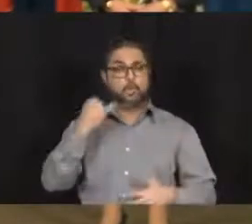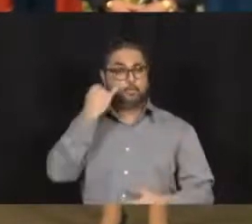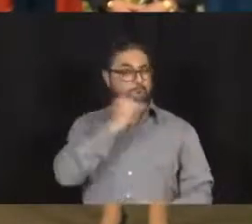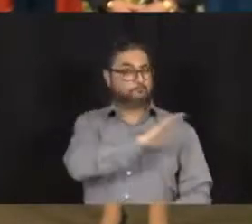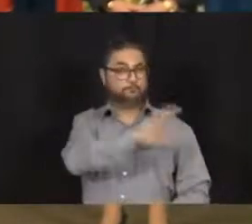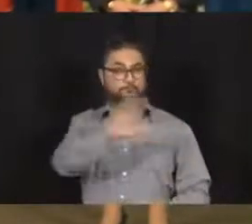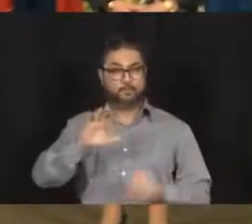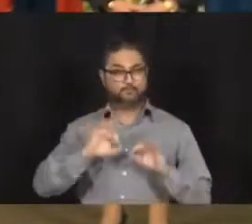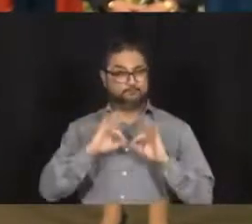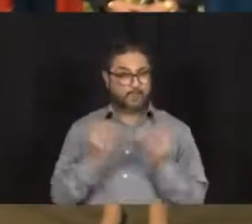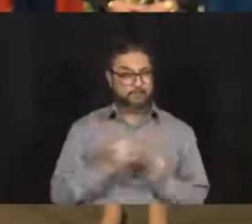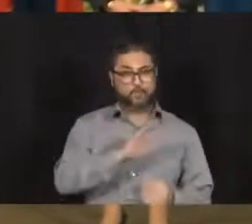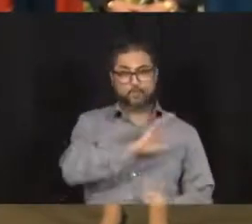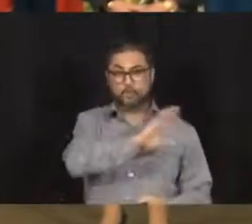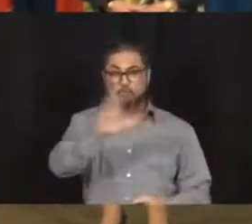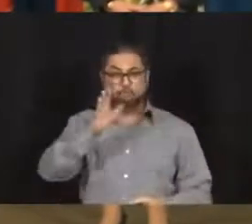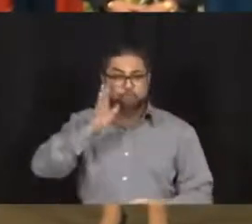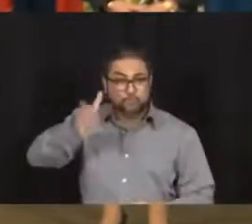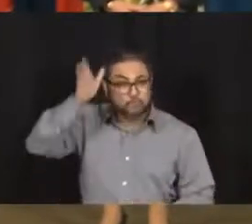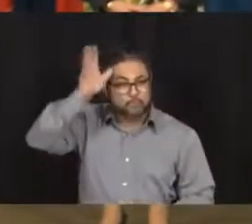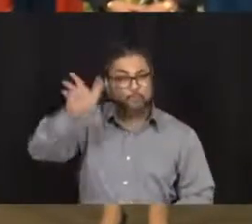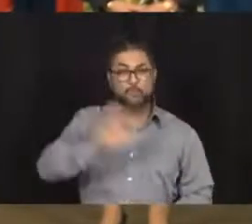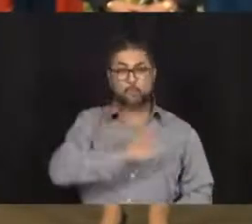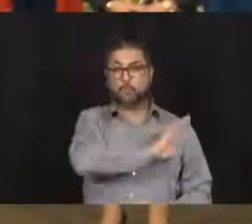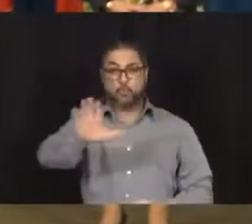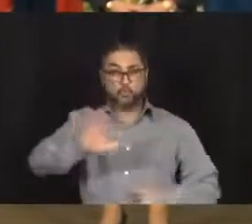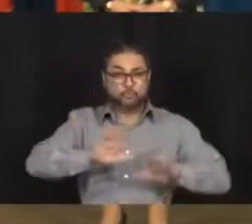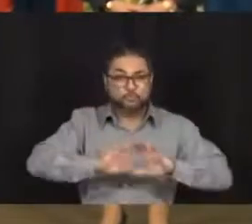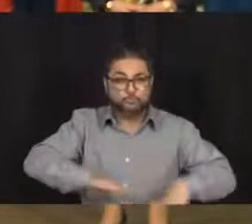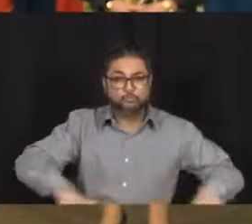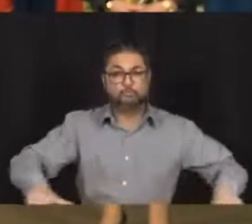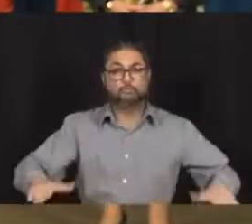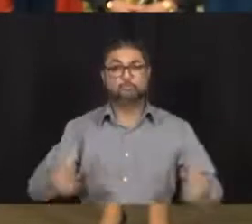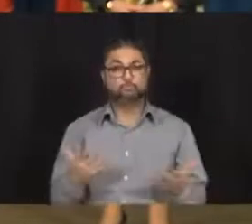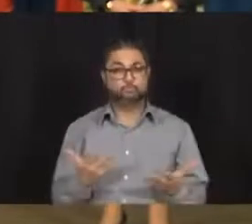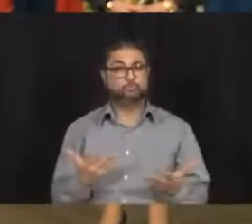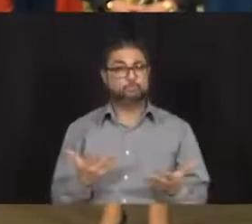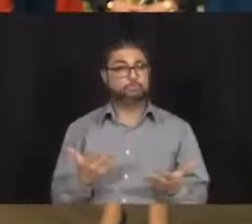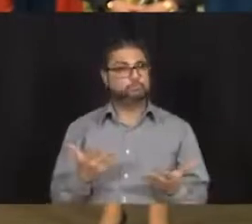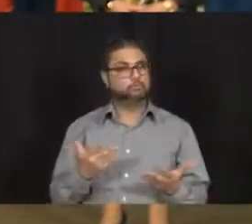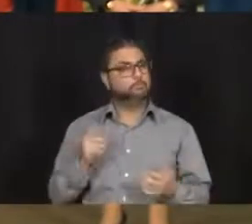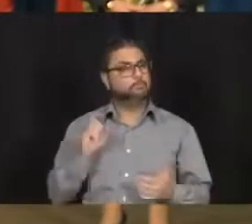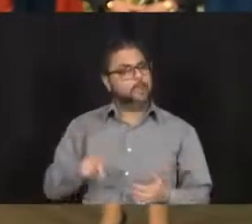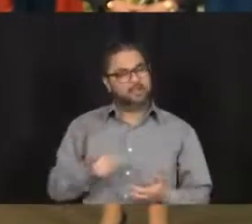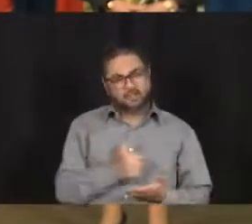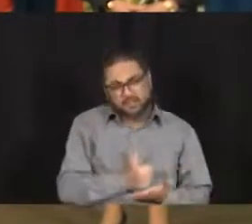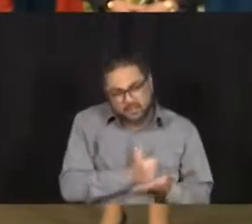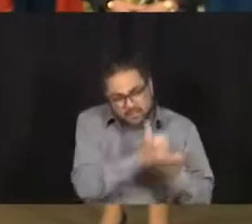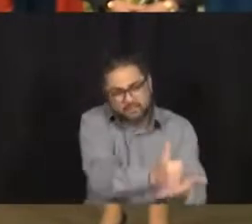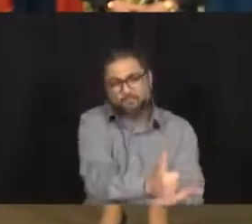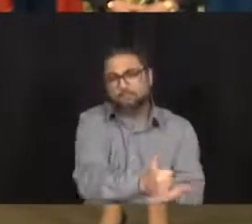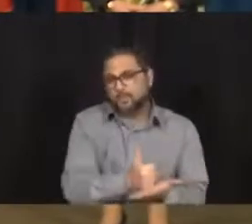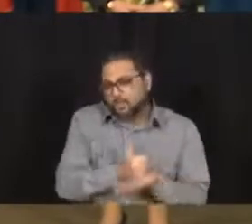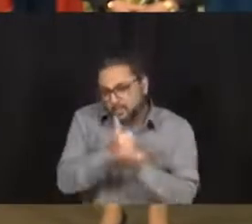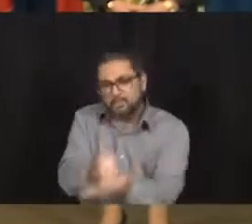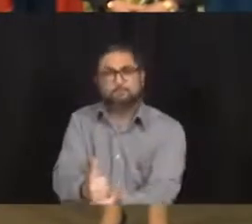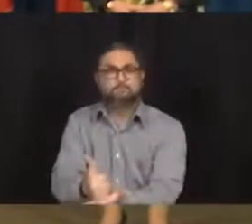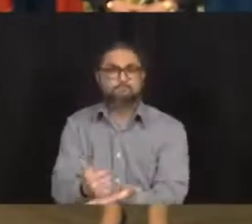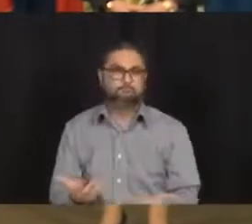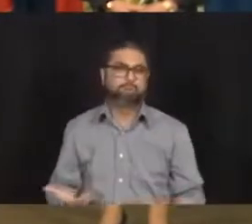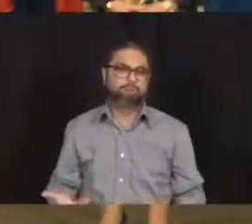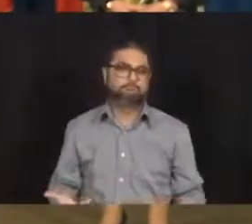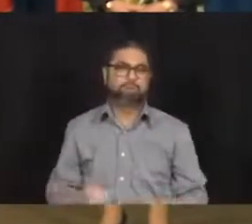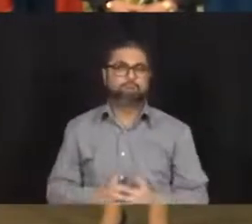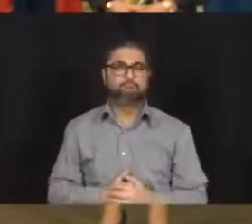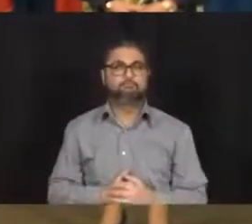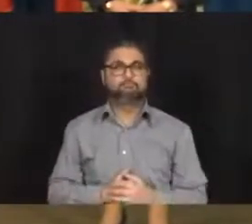grandparents. They could be your children. And we need to do everything we can to, first of all, make sure we support the frontline